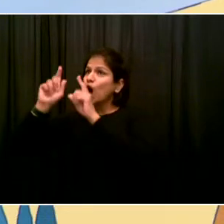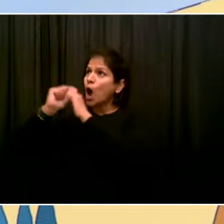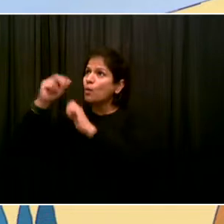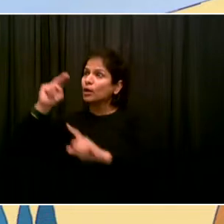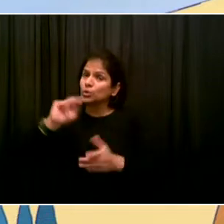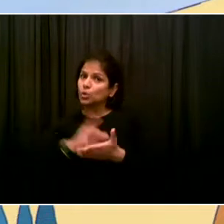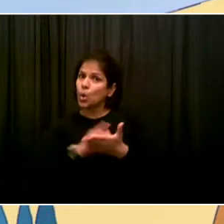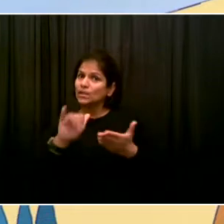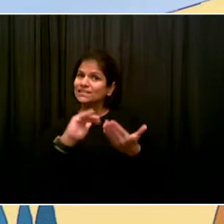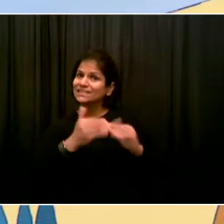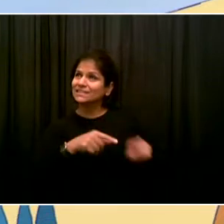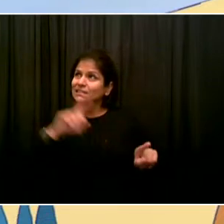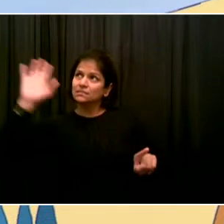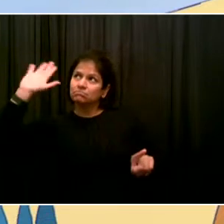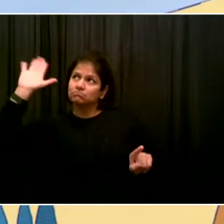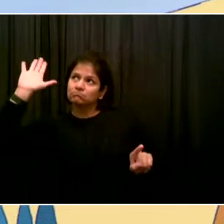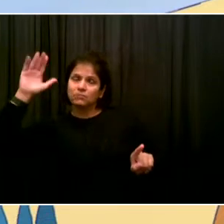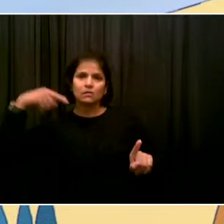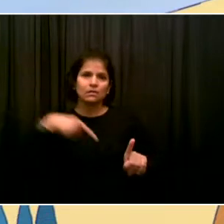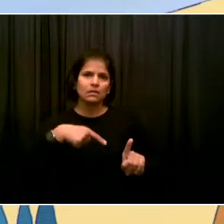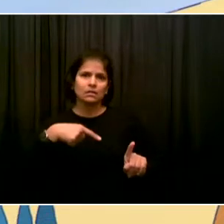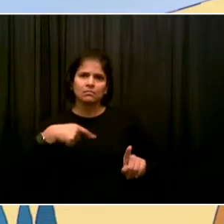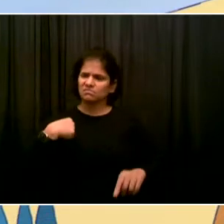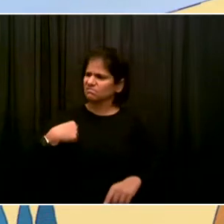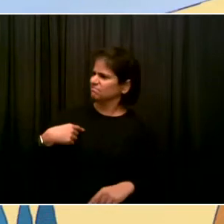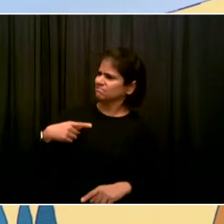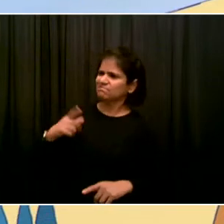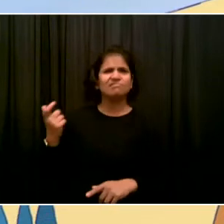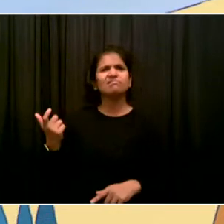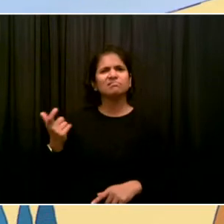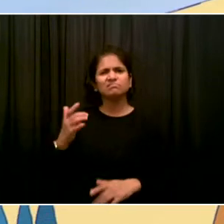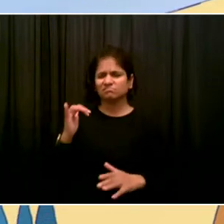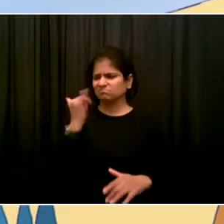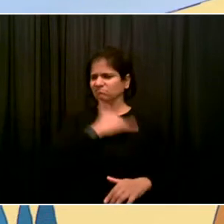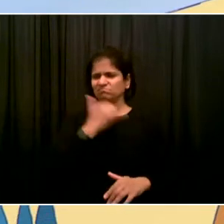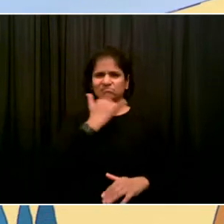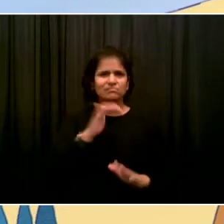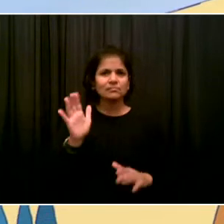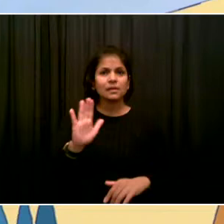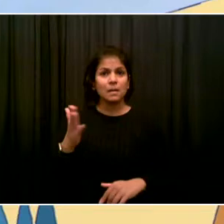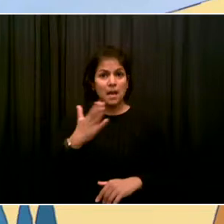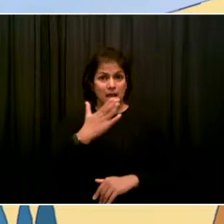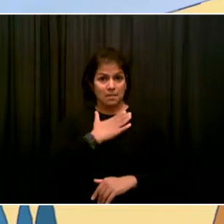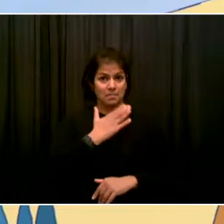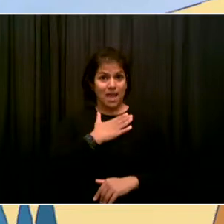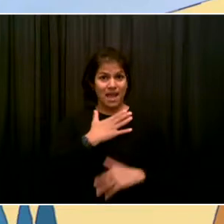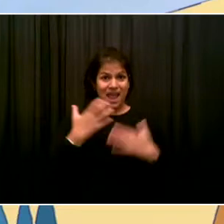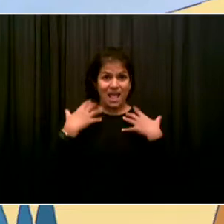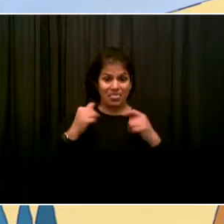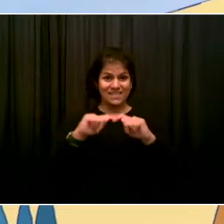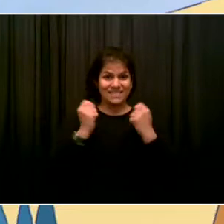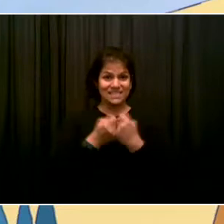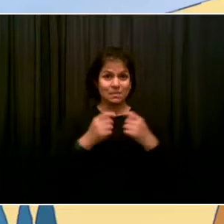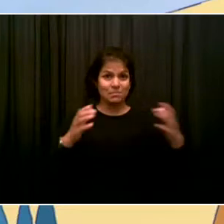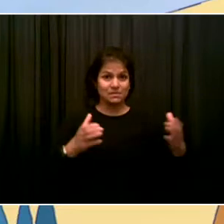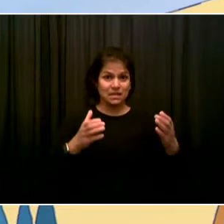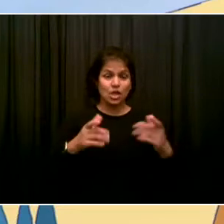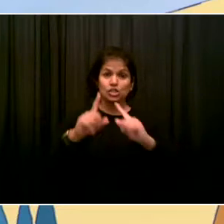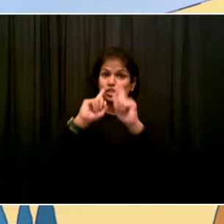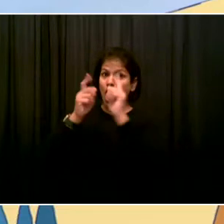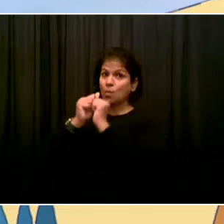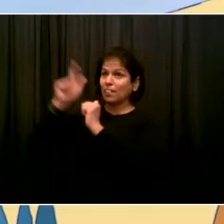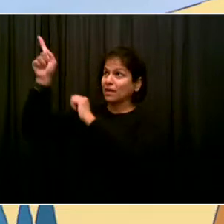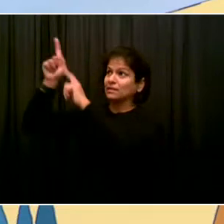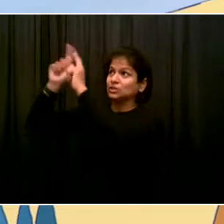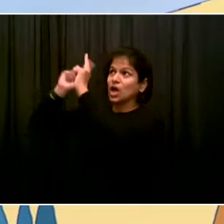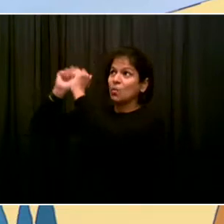the professionals were not really allowed to talk to the professionals and get the kind of answers that would protect people's health. Dr. Choksi, Dr. Long,